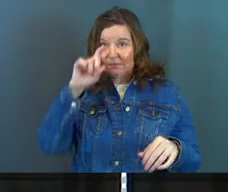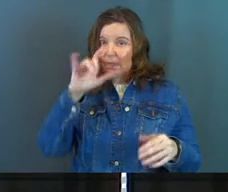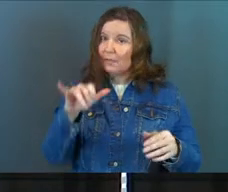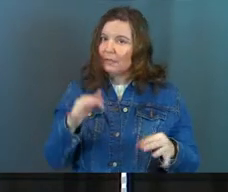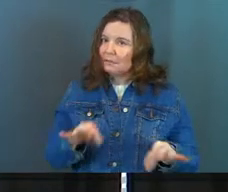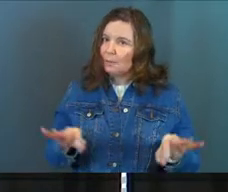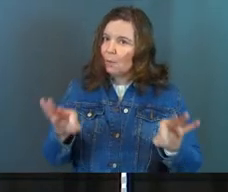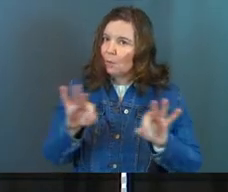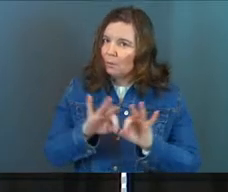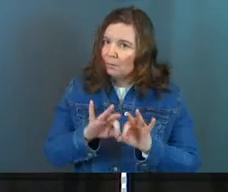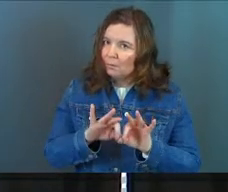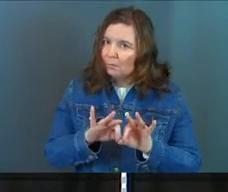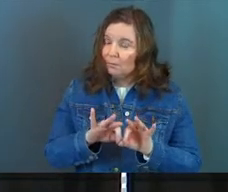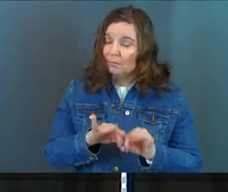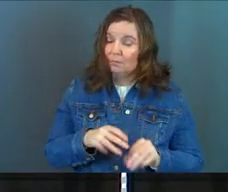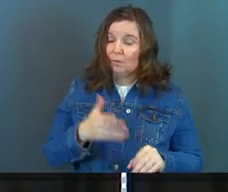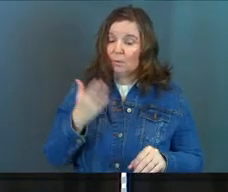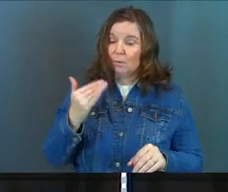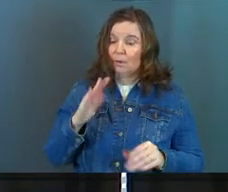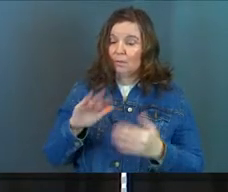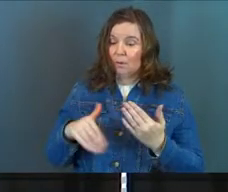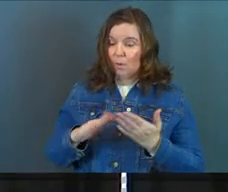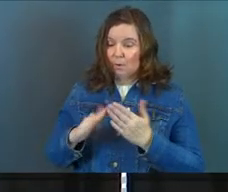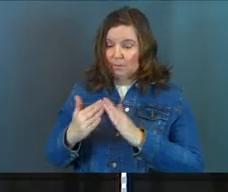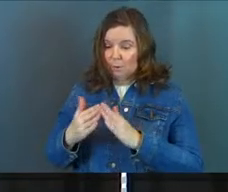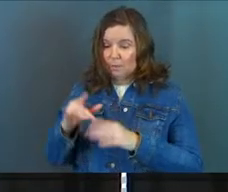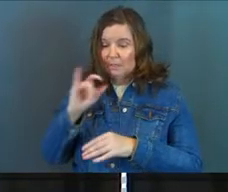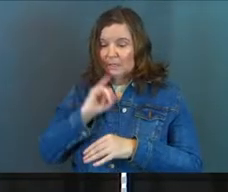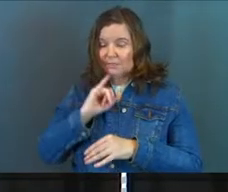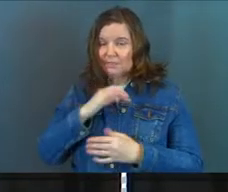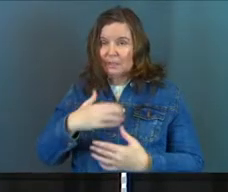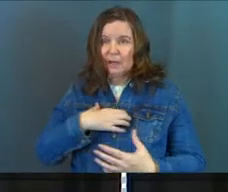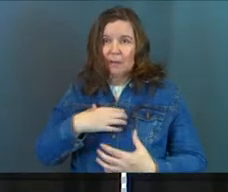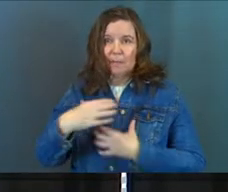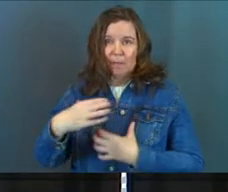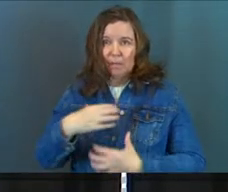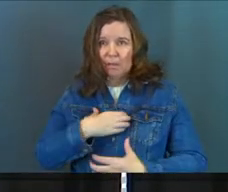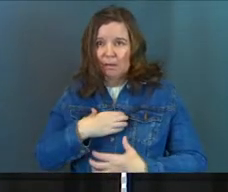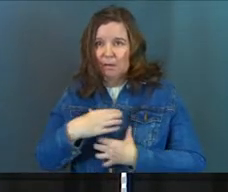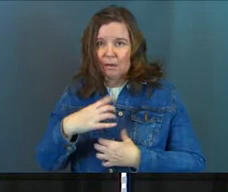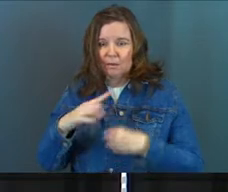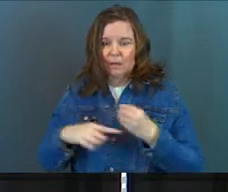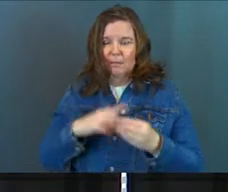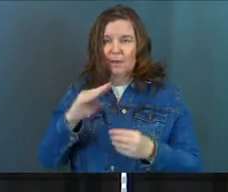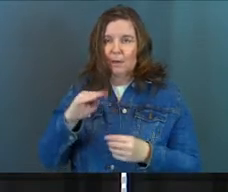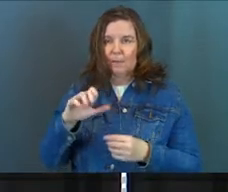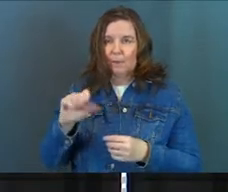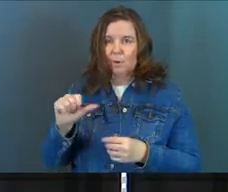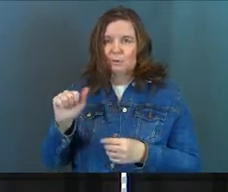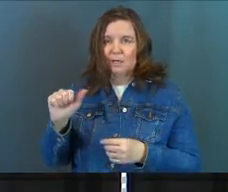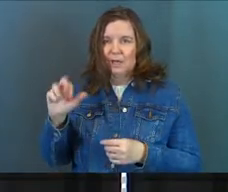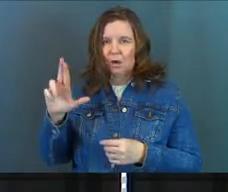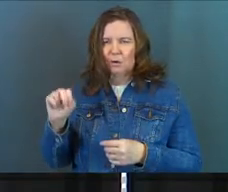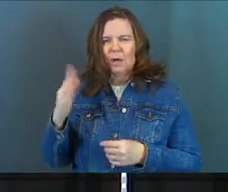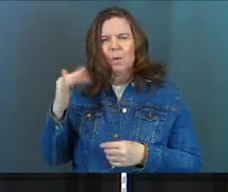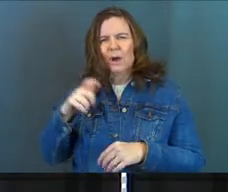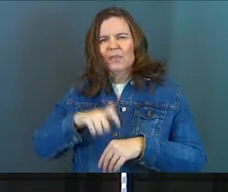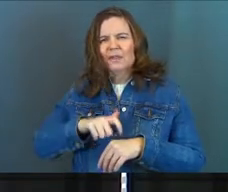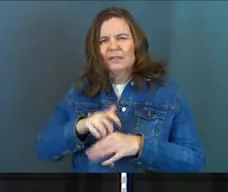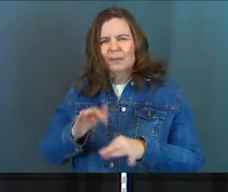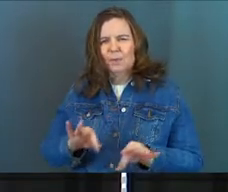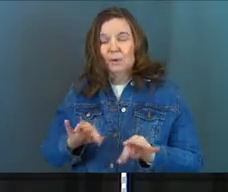that's important. There too, the whole community of Israel complained about Moses and Aaron. Now, why is that timing important?